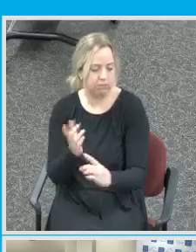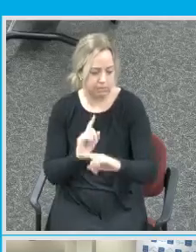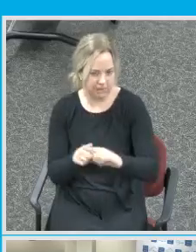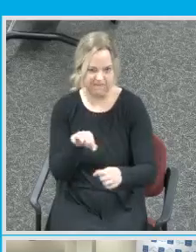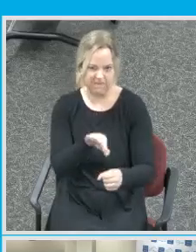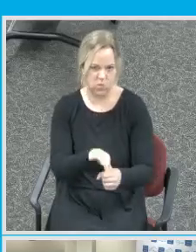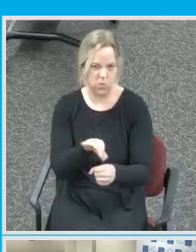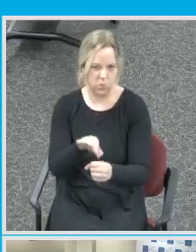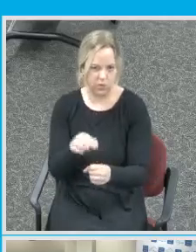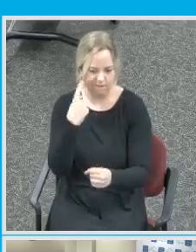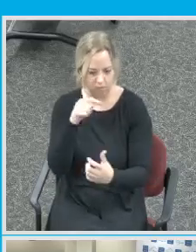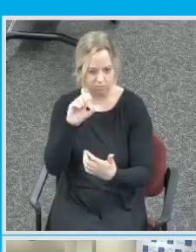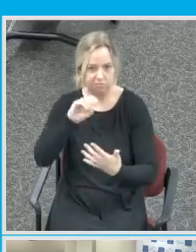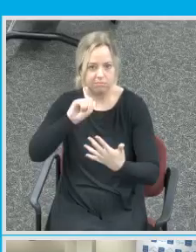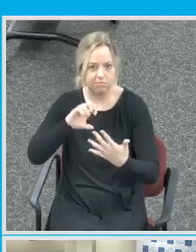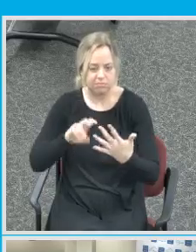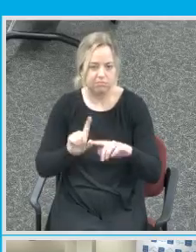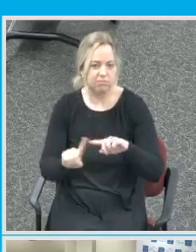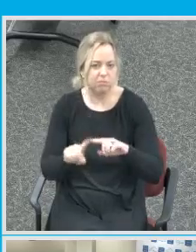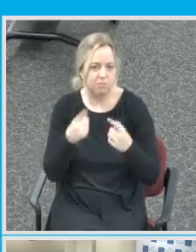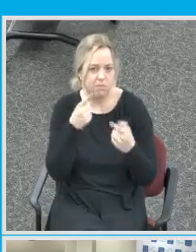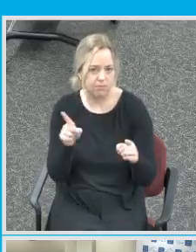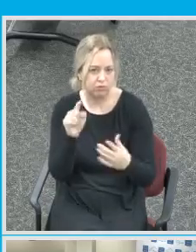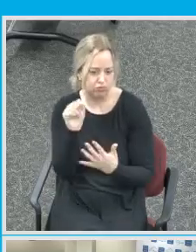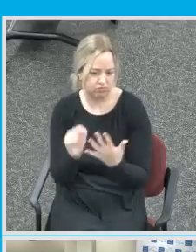on each of the proclamations as they're